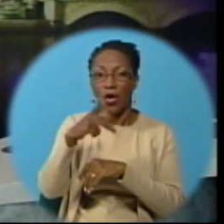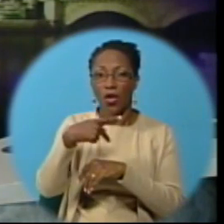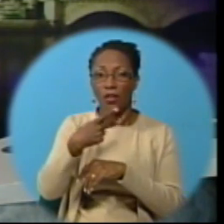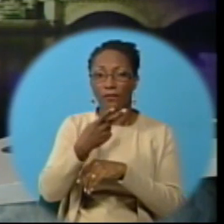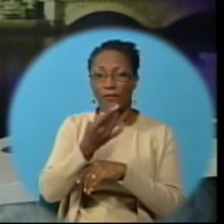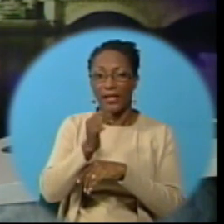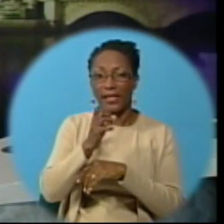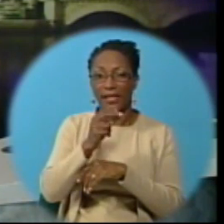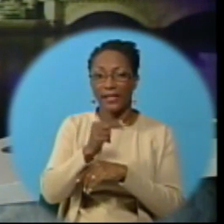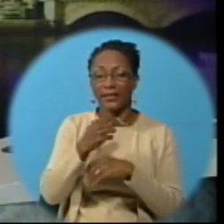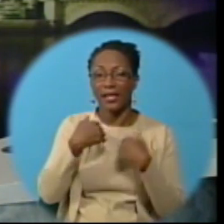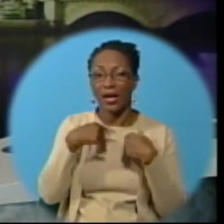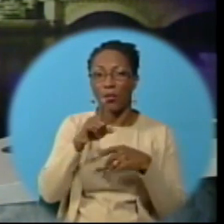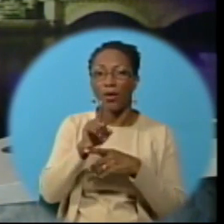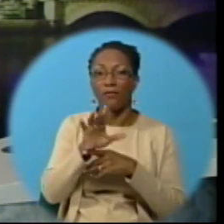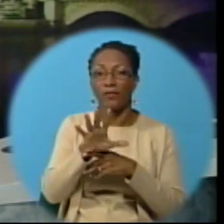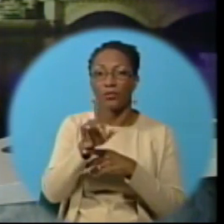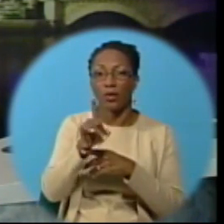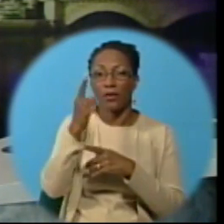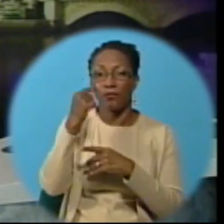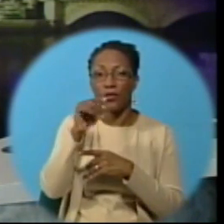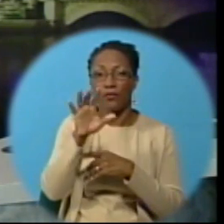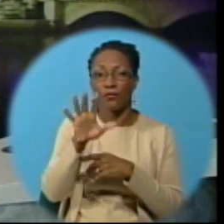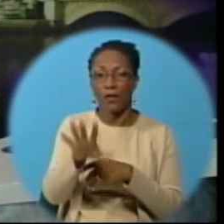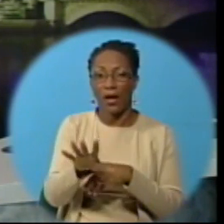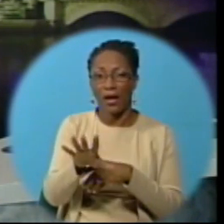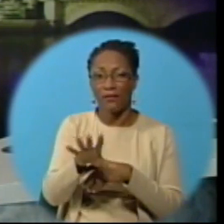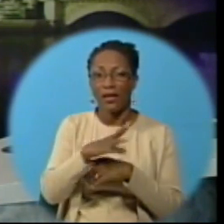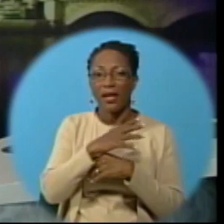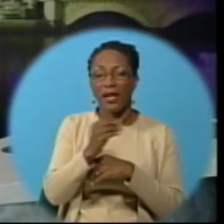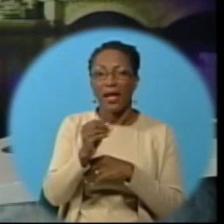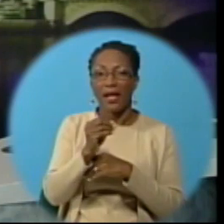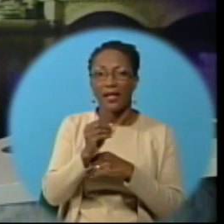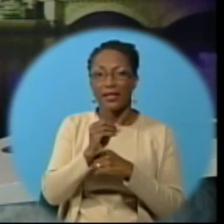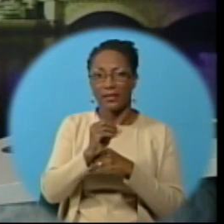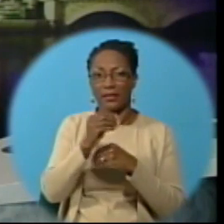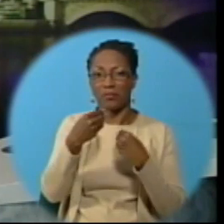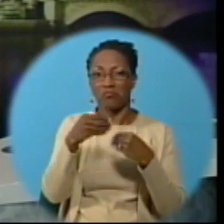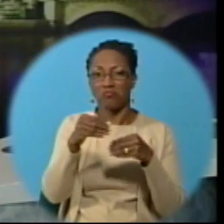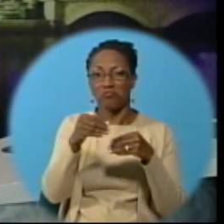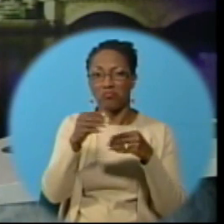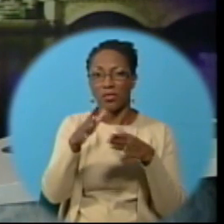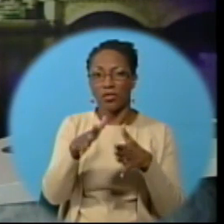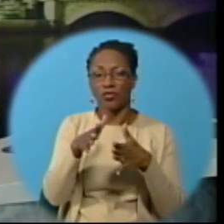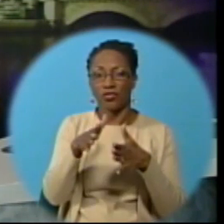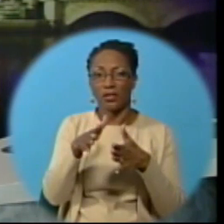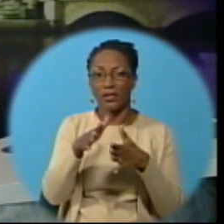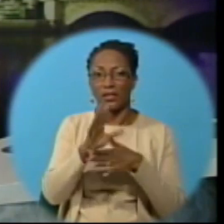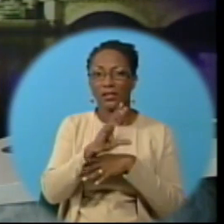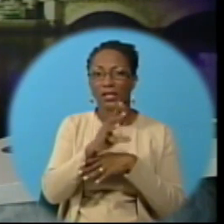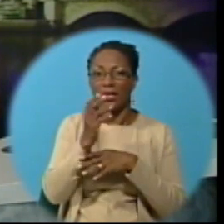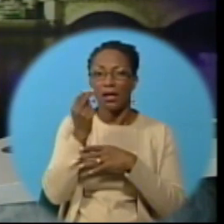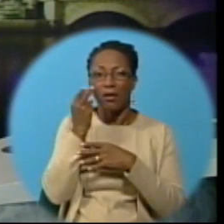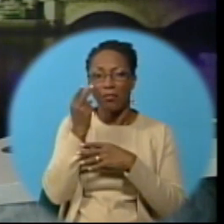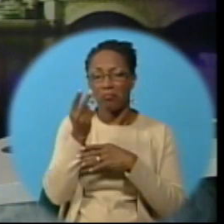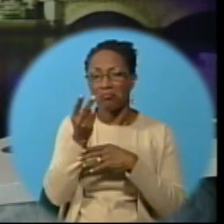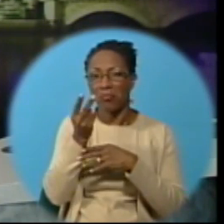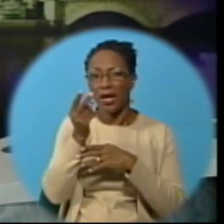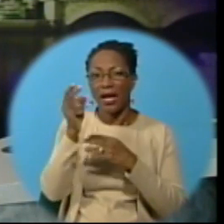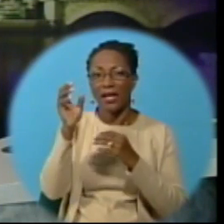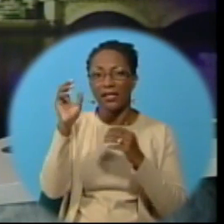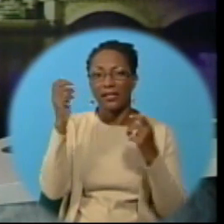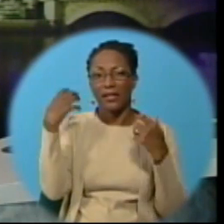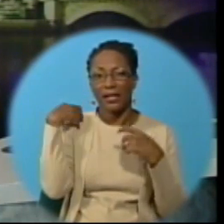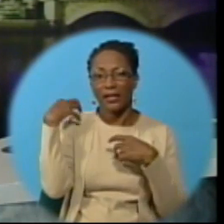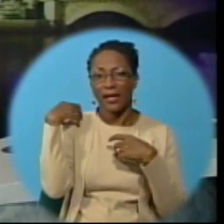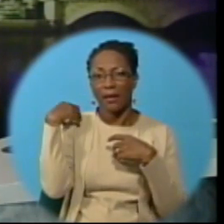a 5 off their 20 overs. Now in reply, the Merchants looked on course for a victory, with captain Kevin Stout hitting 73 off